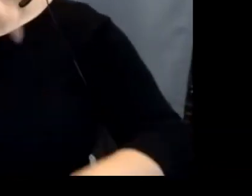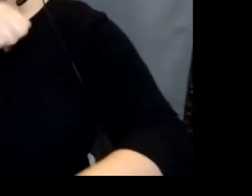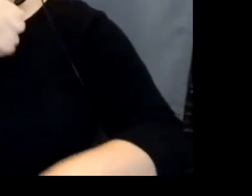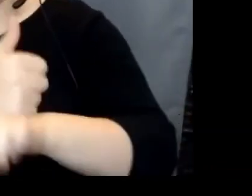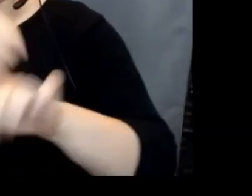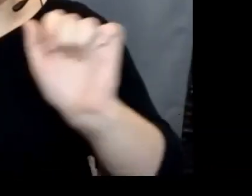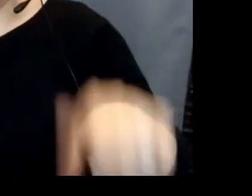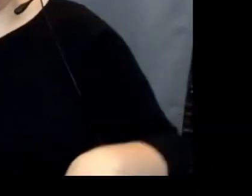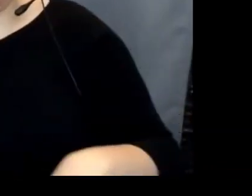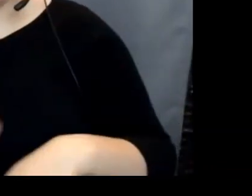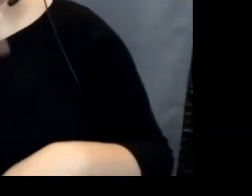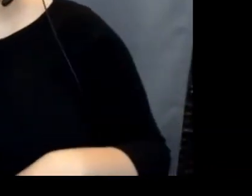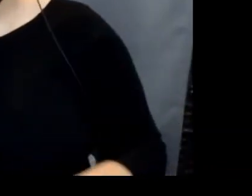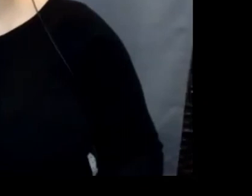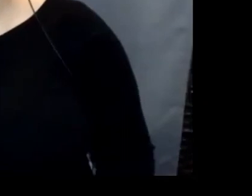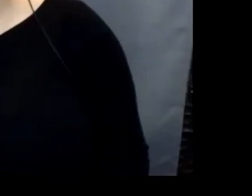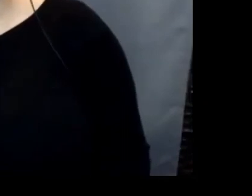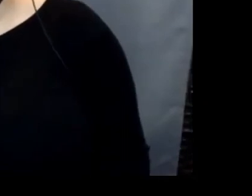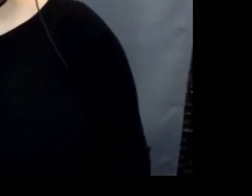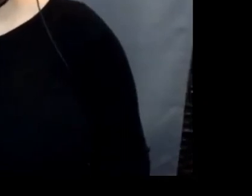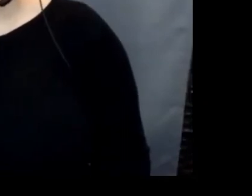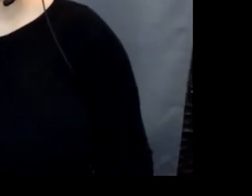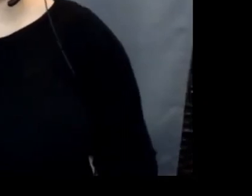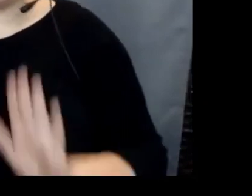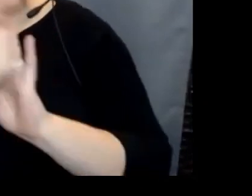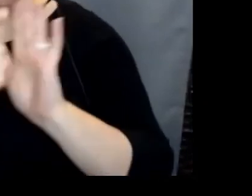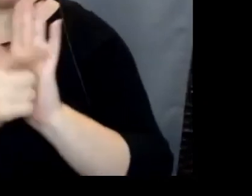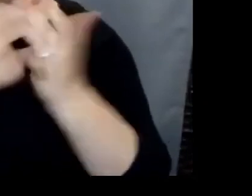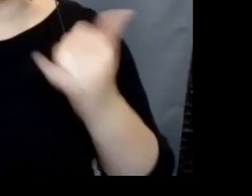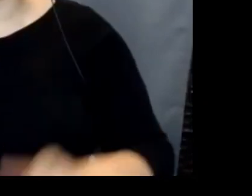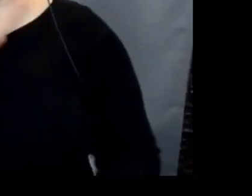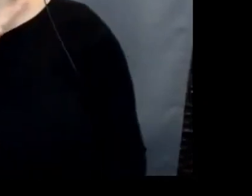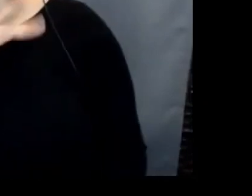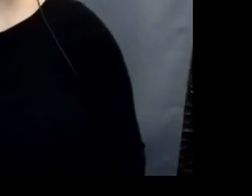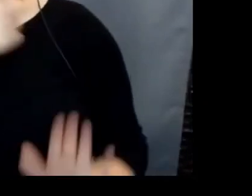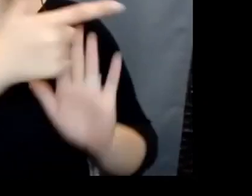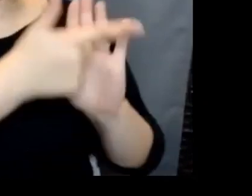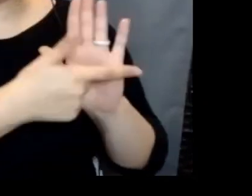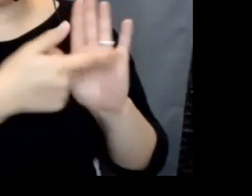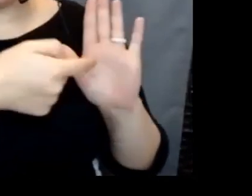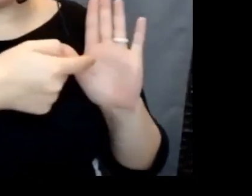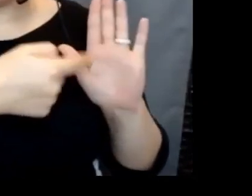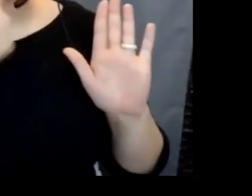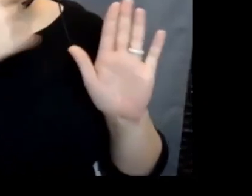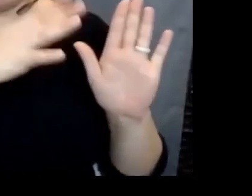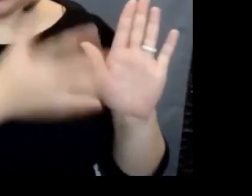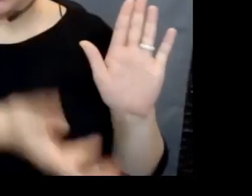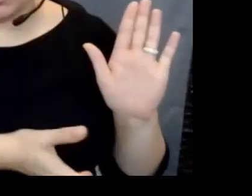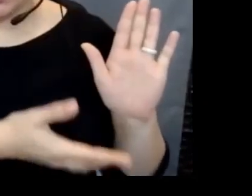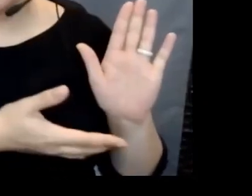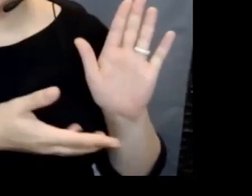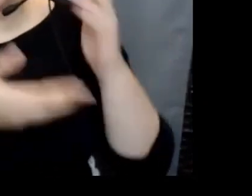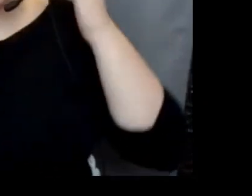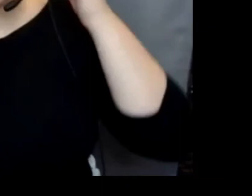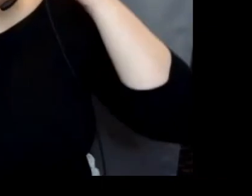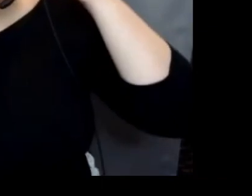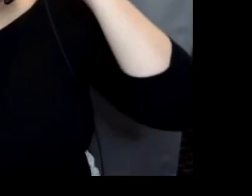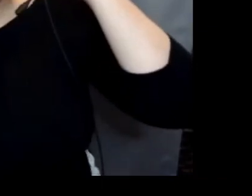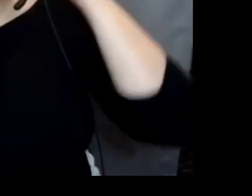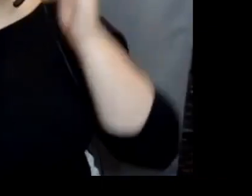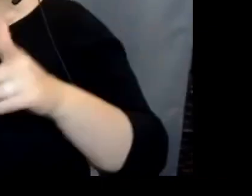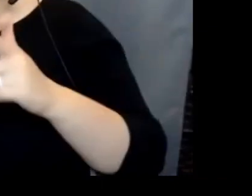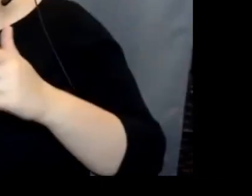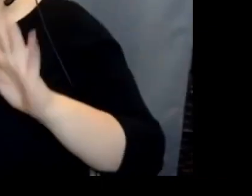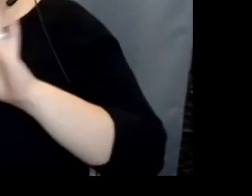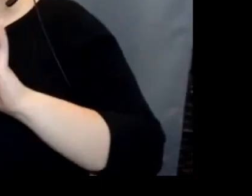knowing that legally you're still okay because the law says that you're okay. And then I would just select whatever option